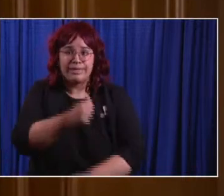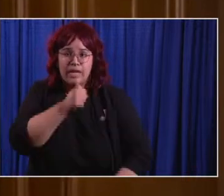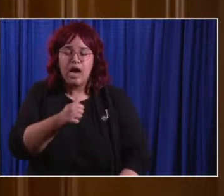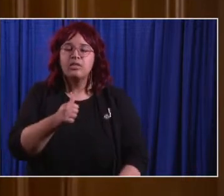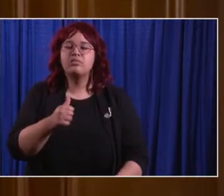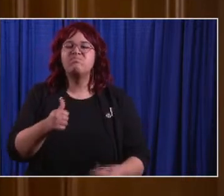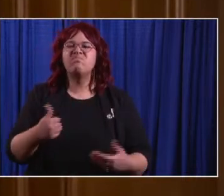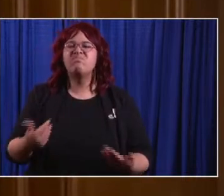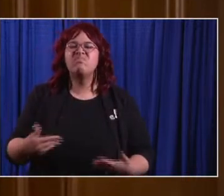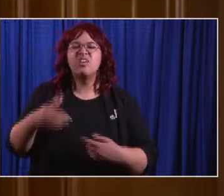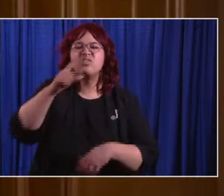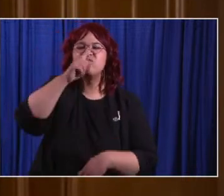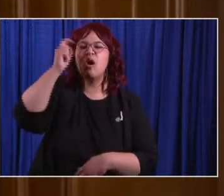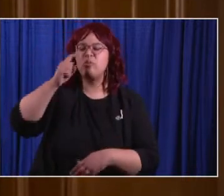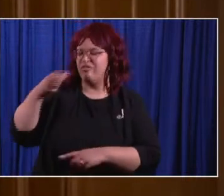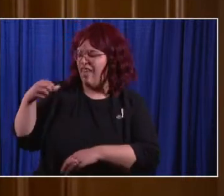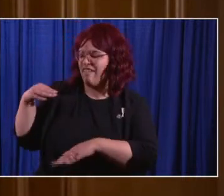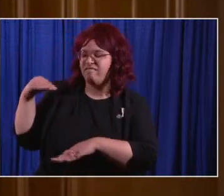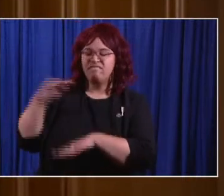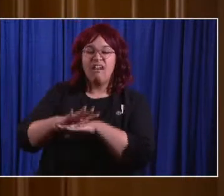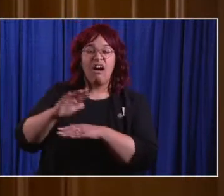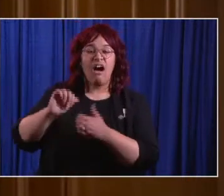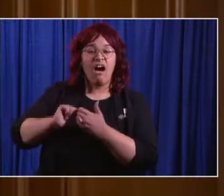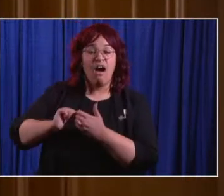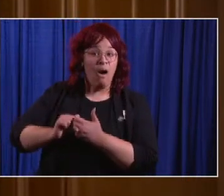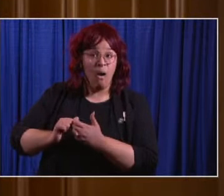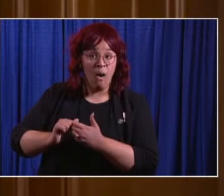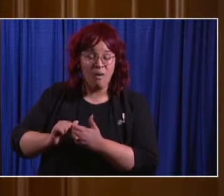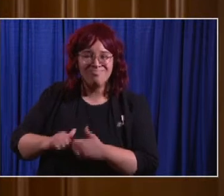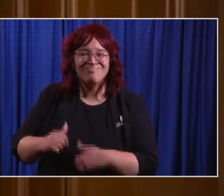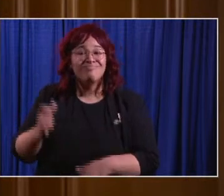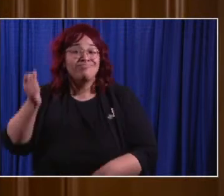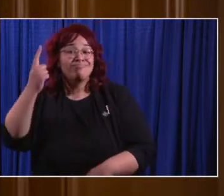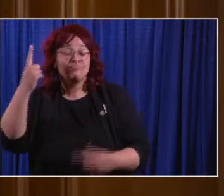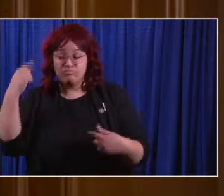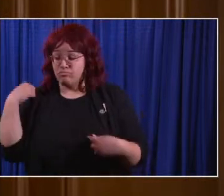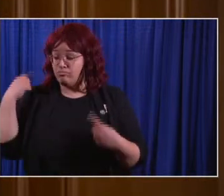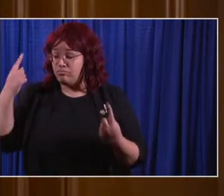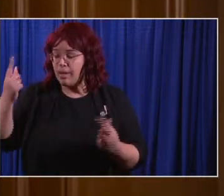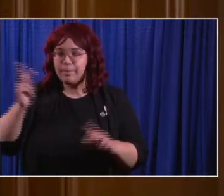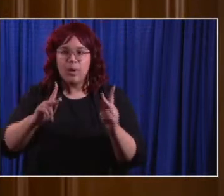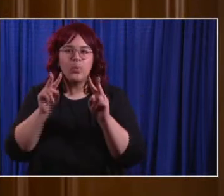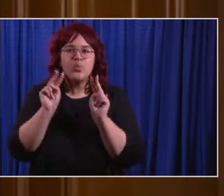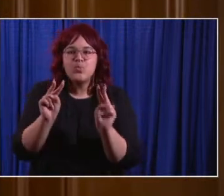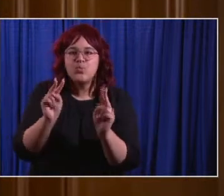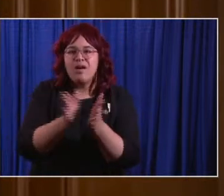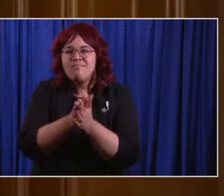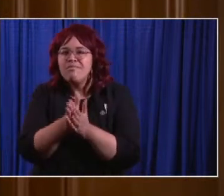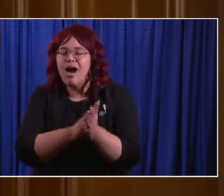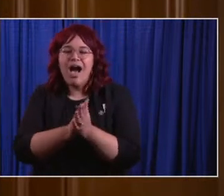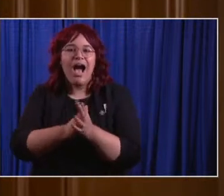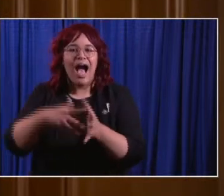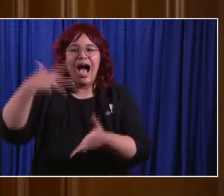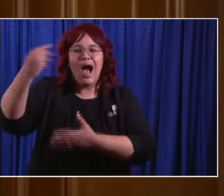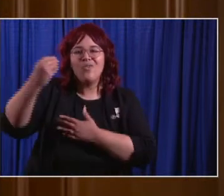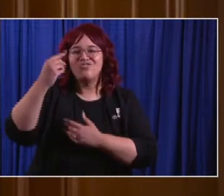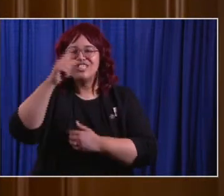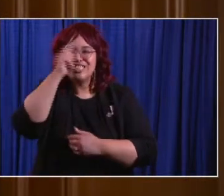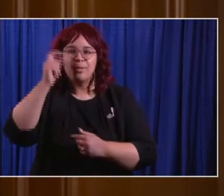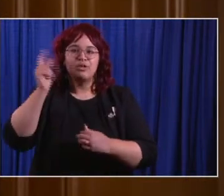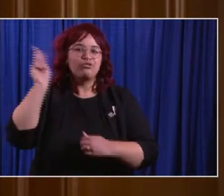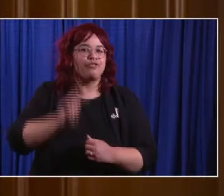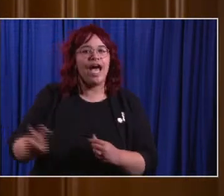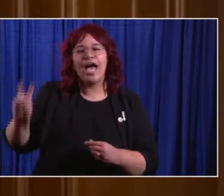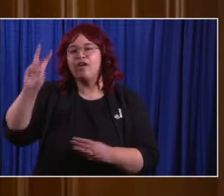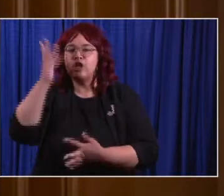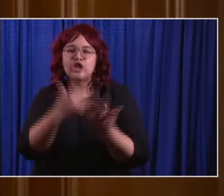summer? I know previously a lot of people were looking forward to a relatively normal summer. If we don't get more and more people getting